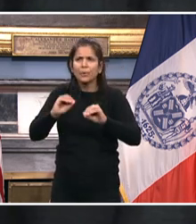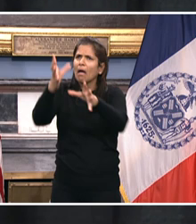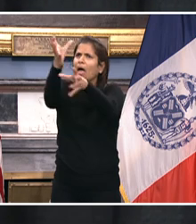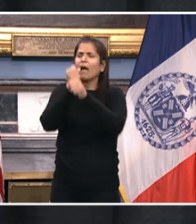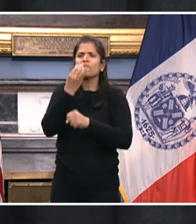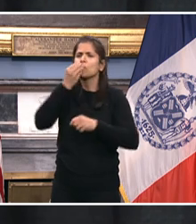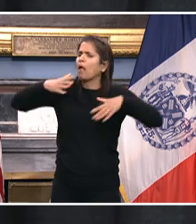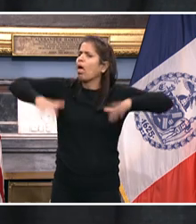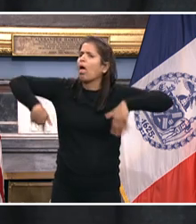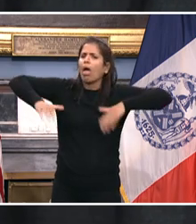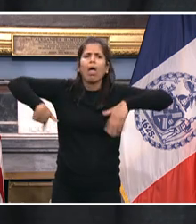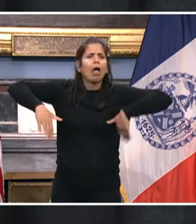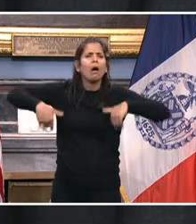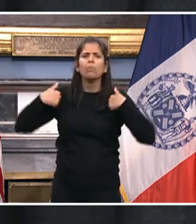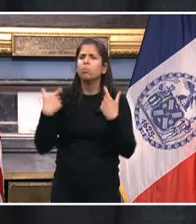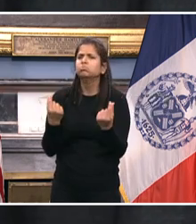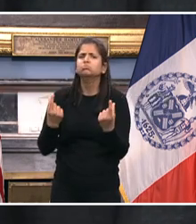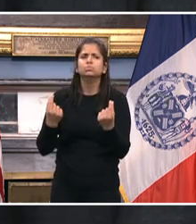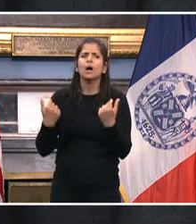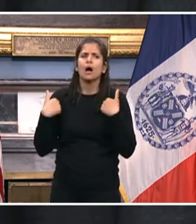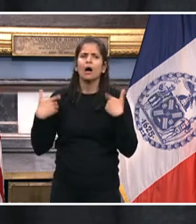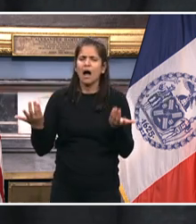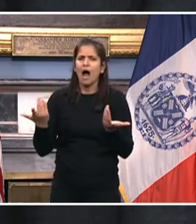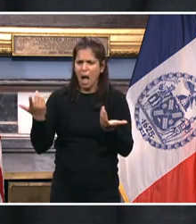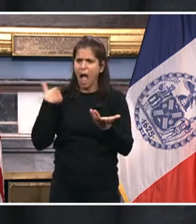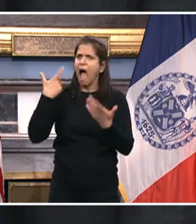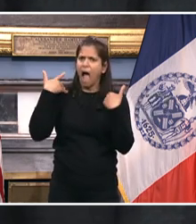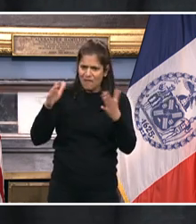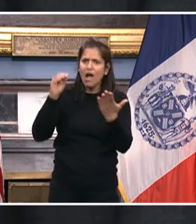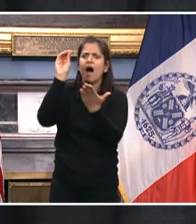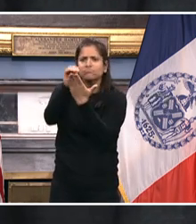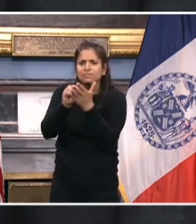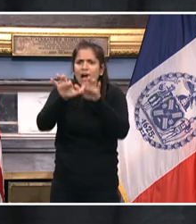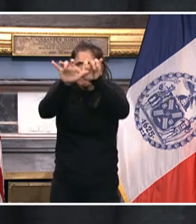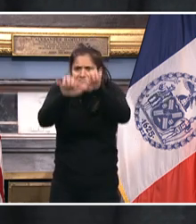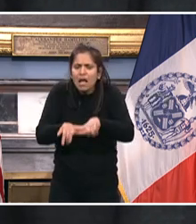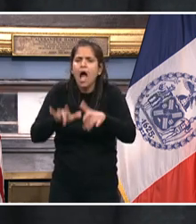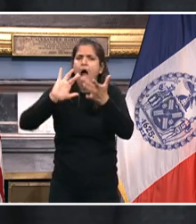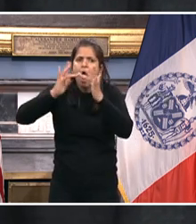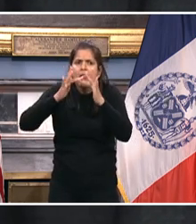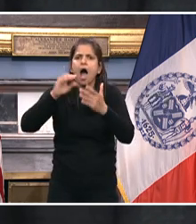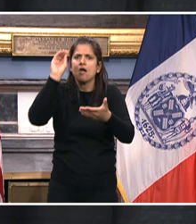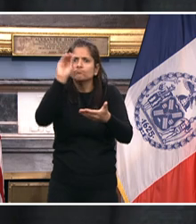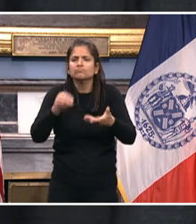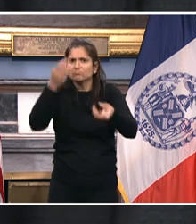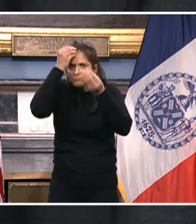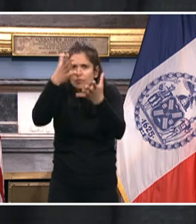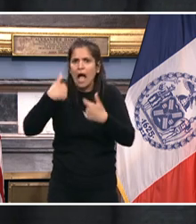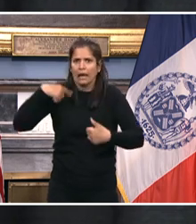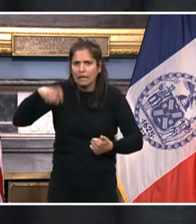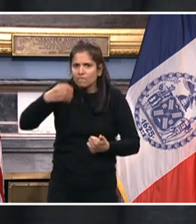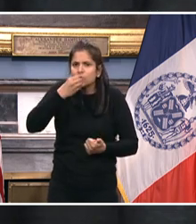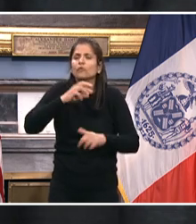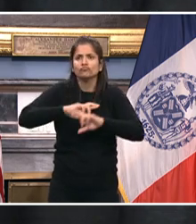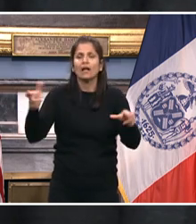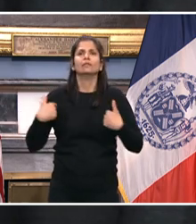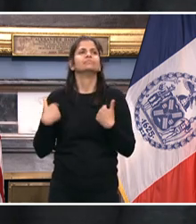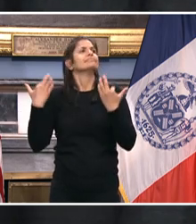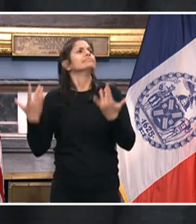dozen members have not received their meal shipments since they were signed up. All right, we will get those done today. We'll go. That